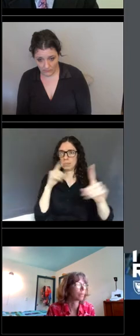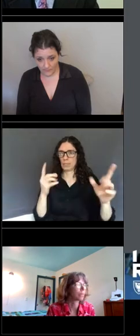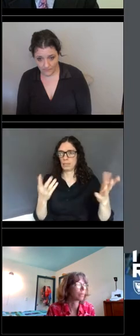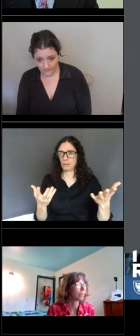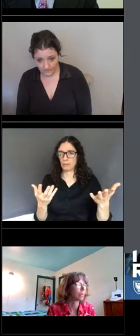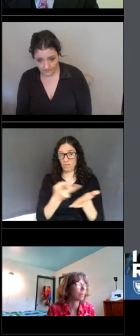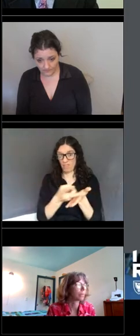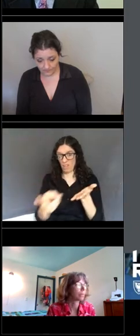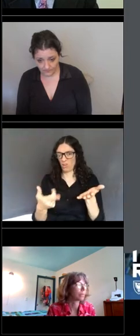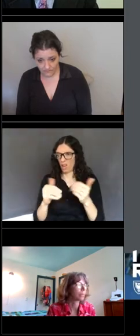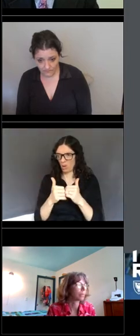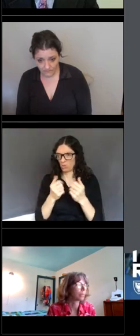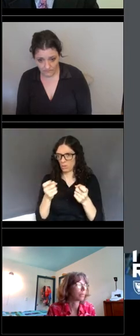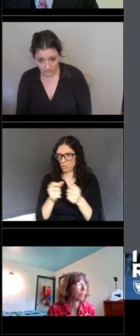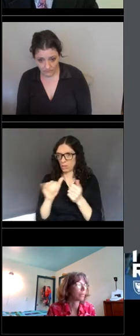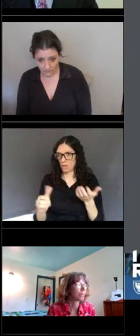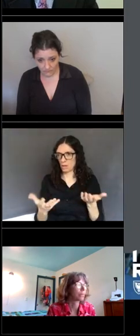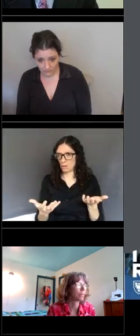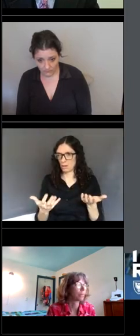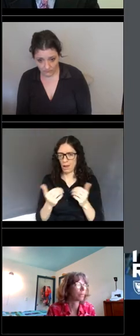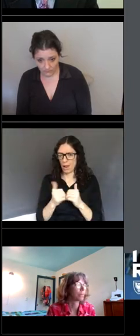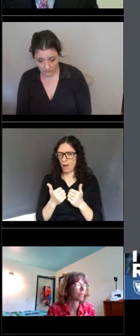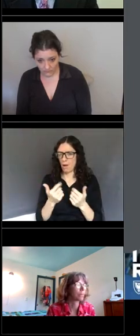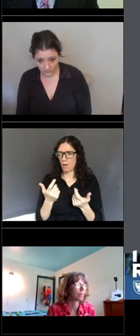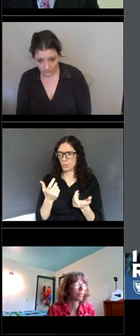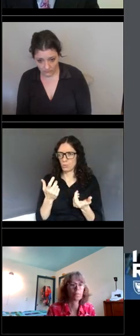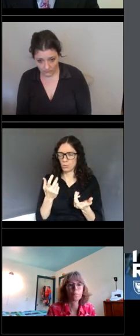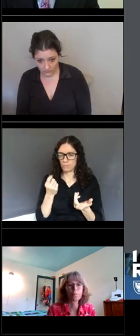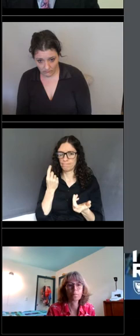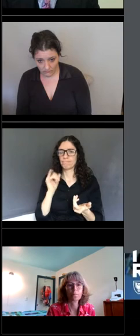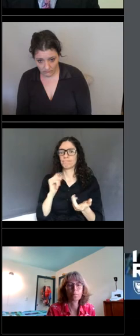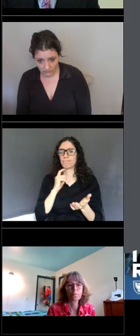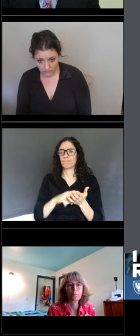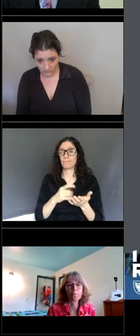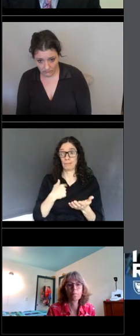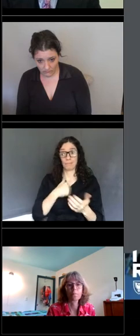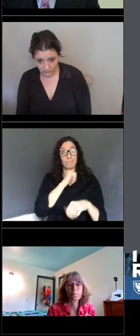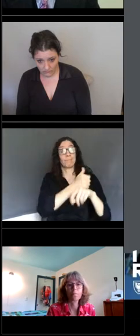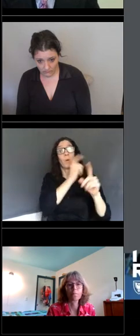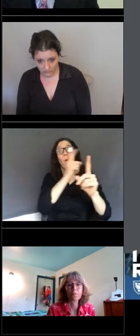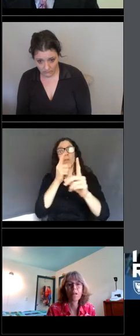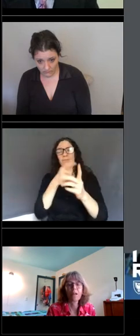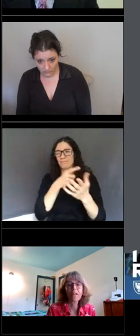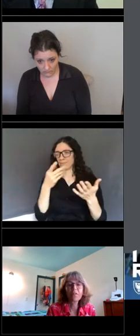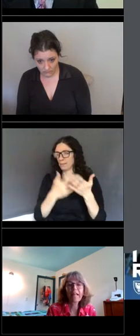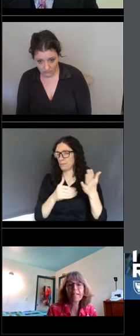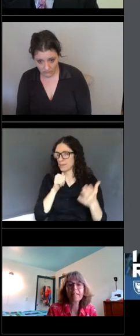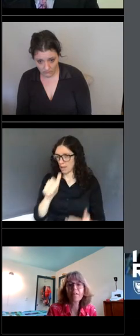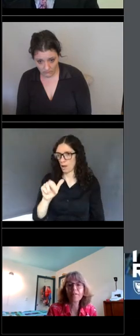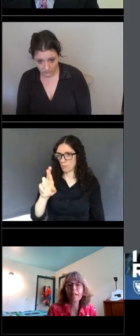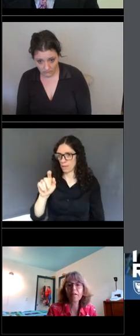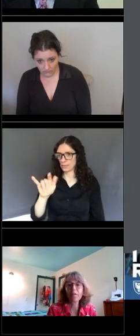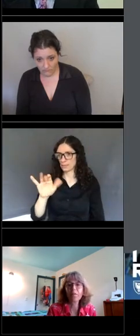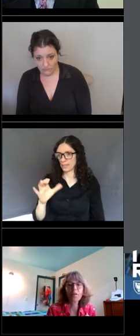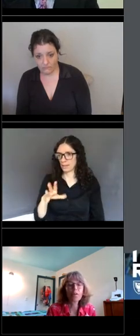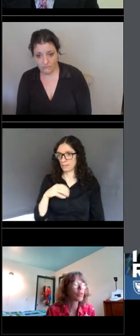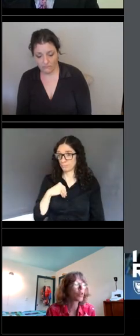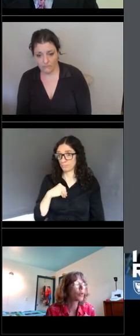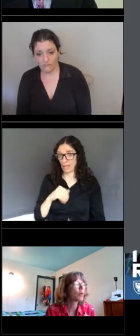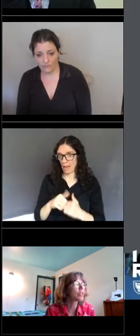deal with recognizing that some of the goals that you've set out are just not realistic. Yeah, related to that,